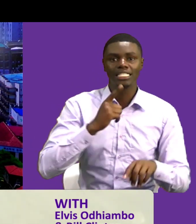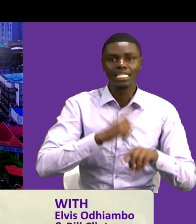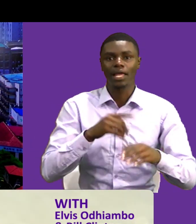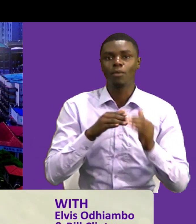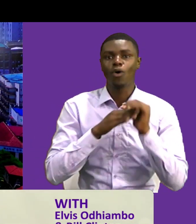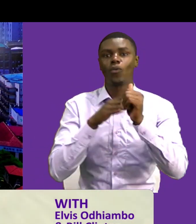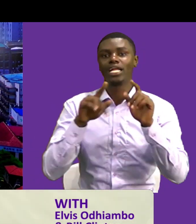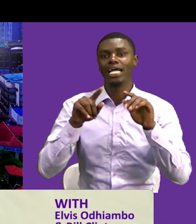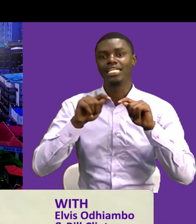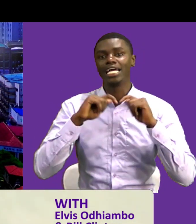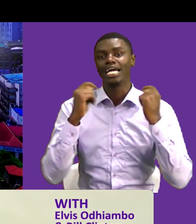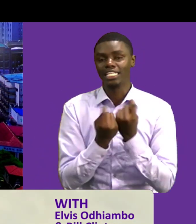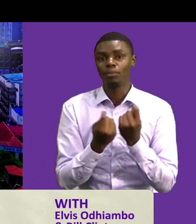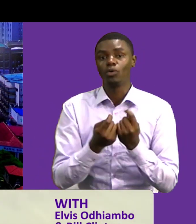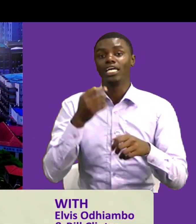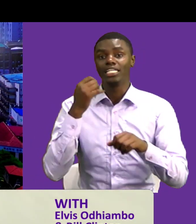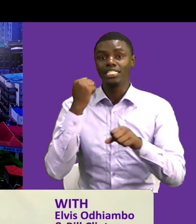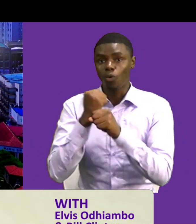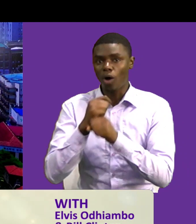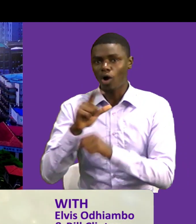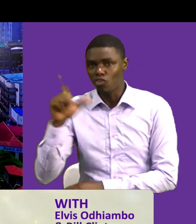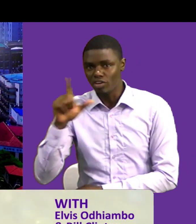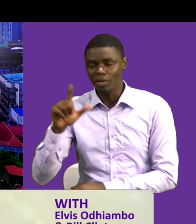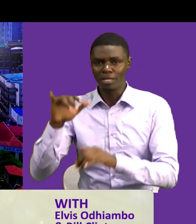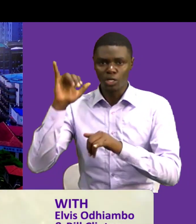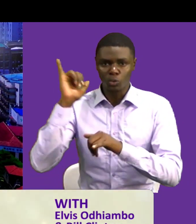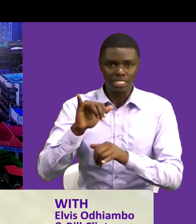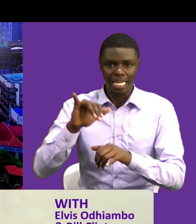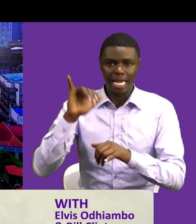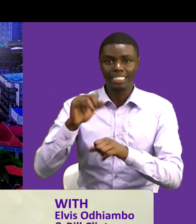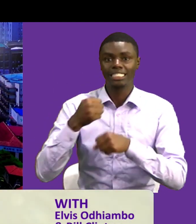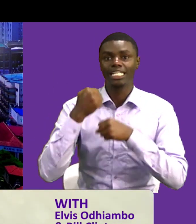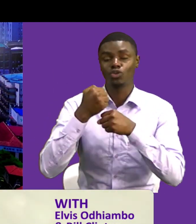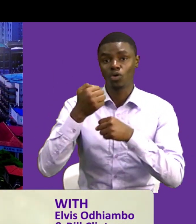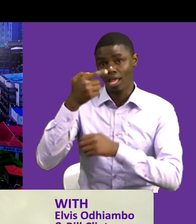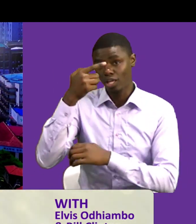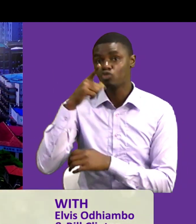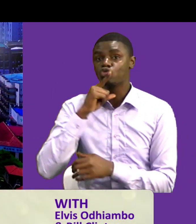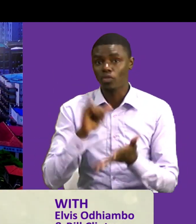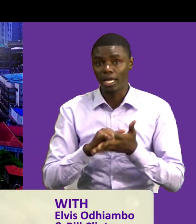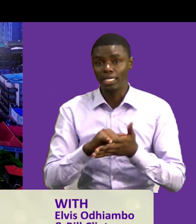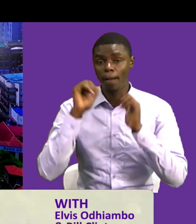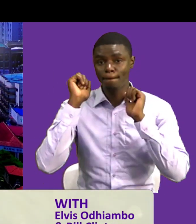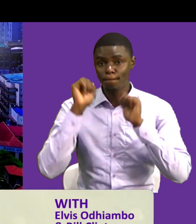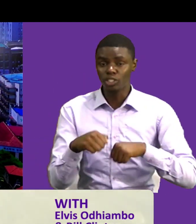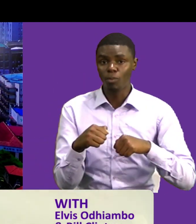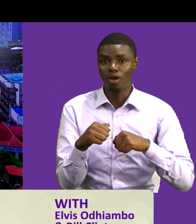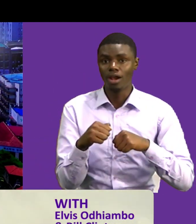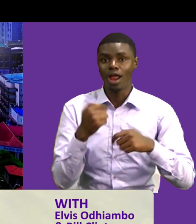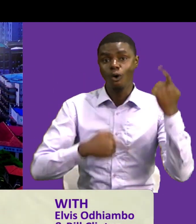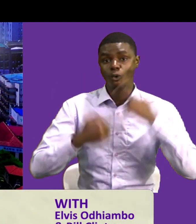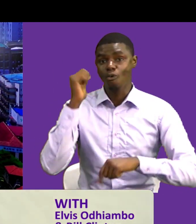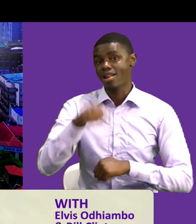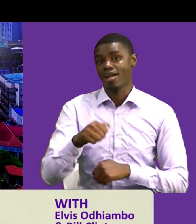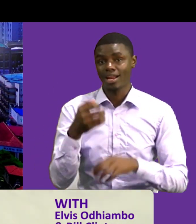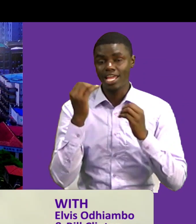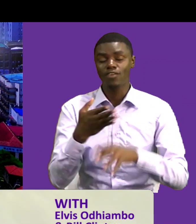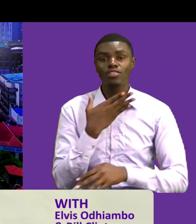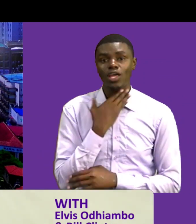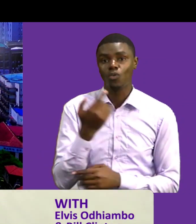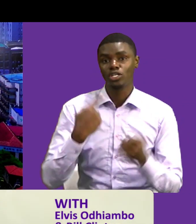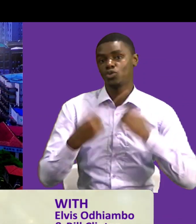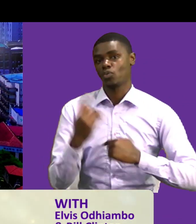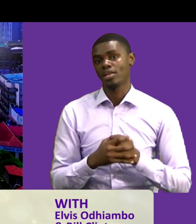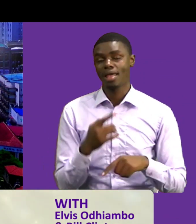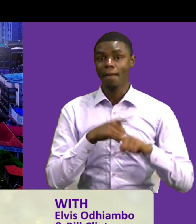So it is the work of the Liverpool to stay there, to stay firm, so that at least they can win if they want to